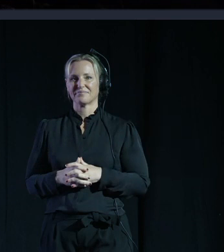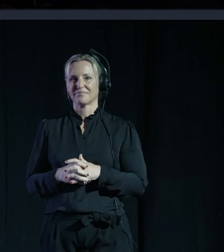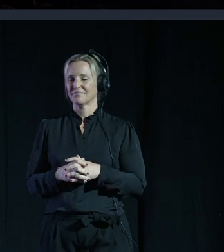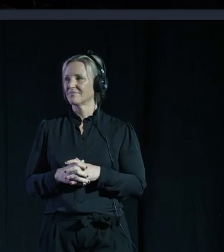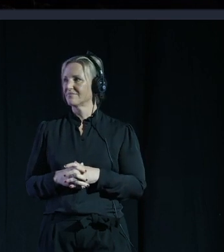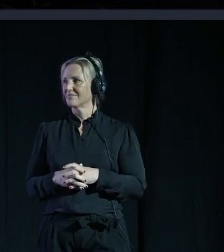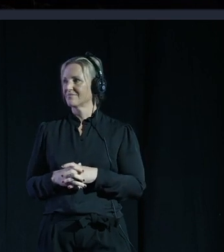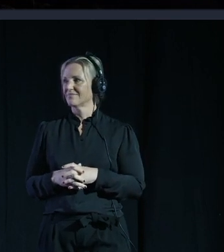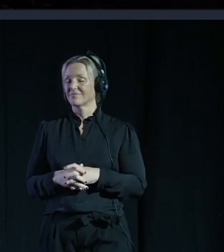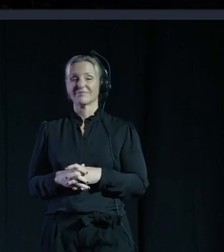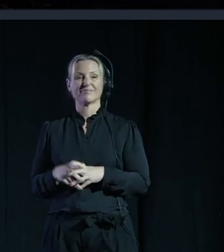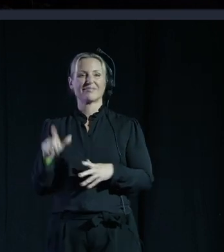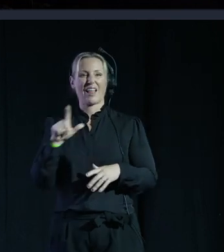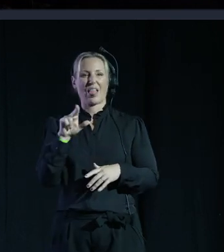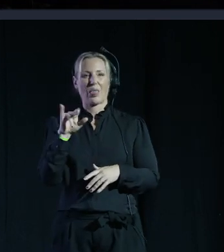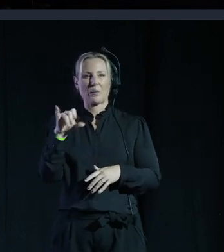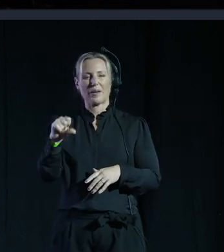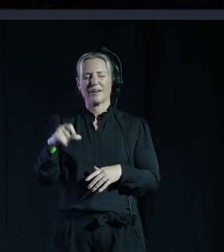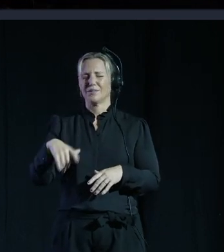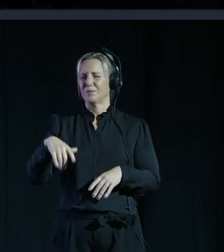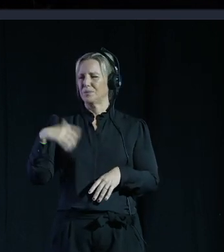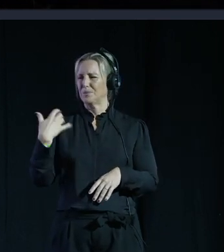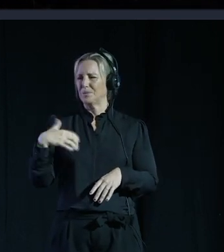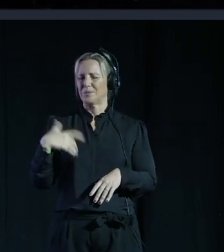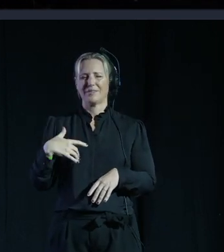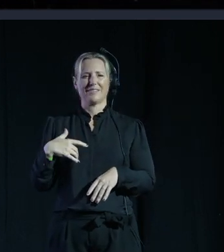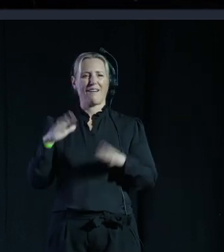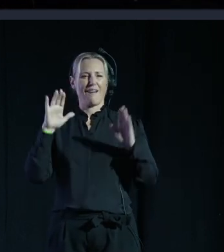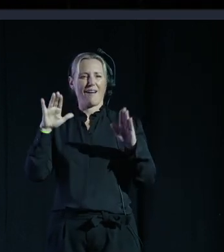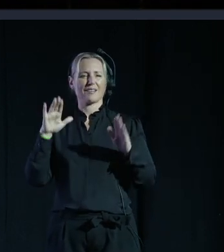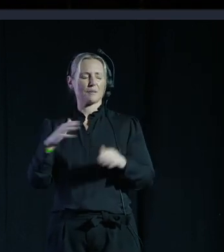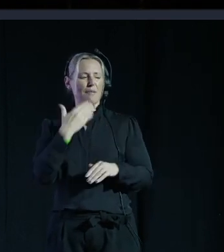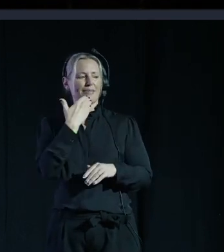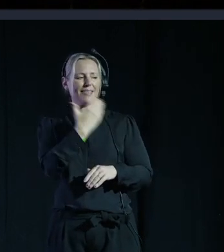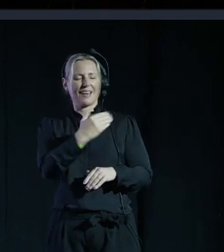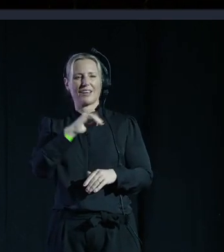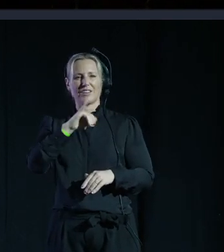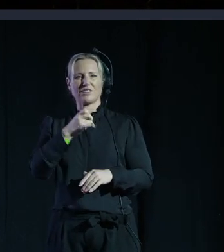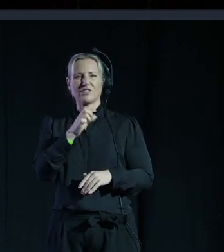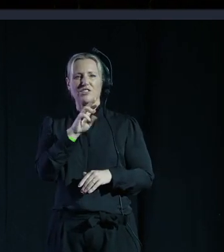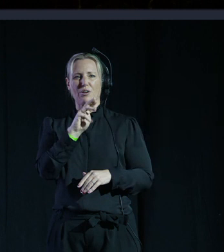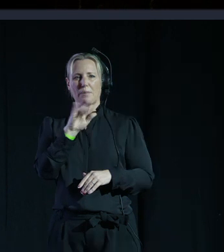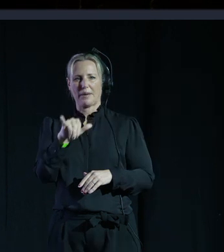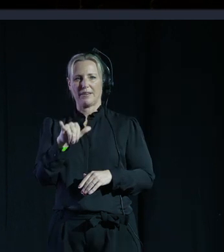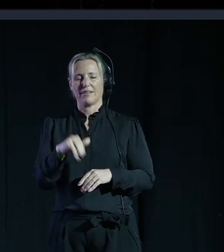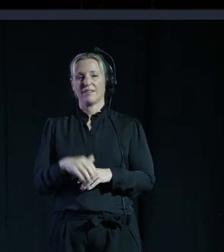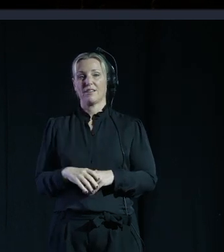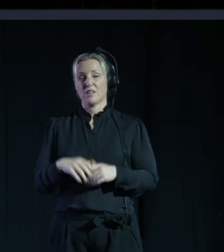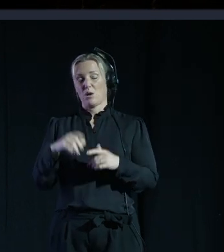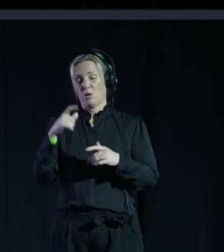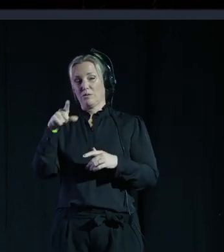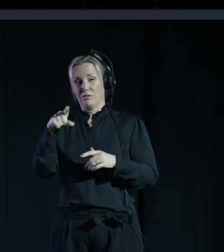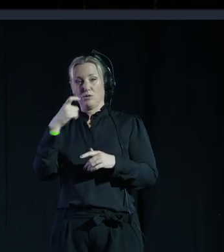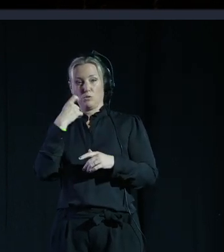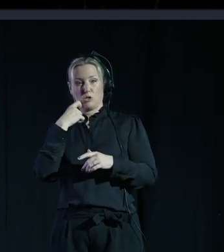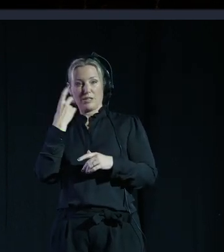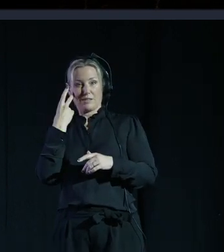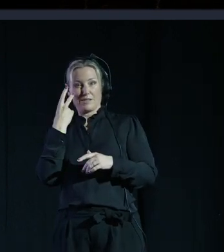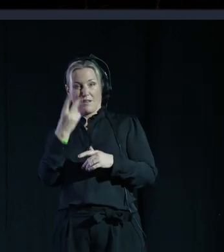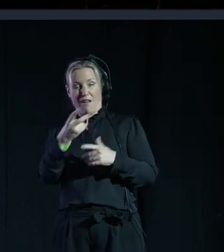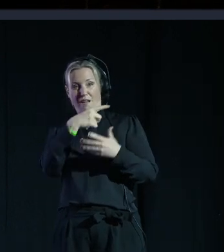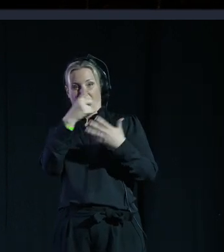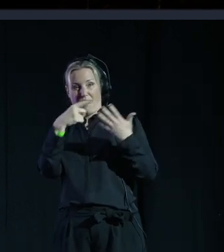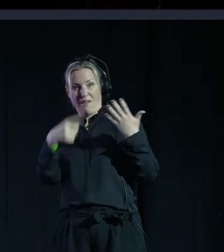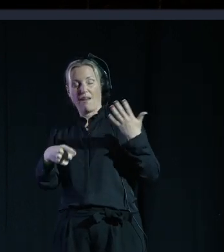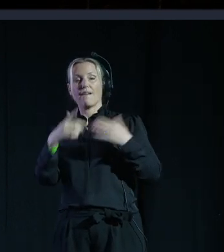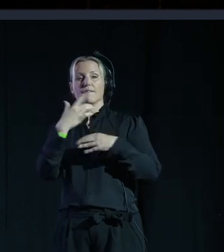That was awesome. Thank you, Jeremy. So all those features that you just saw in action, they are